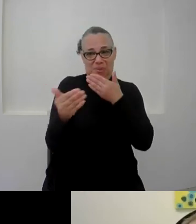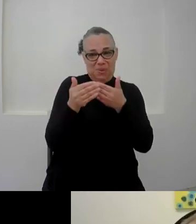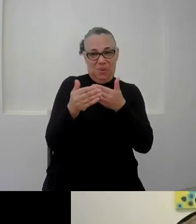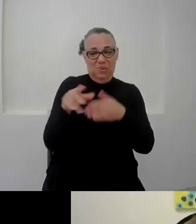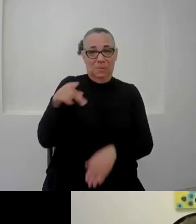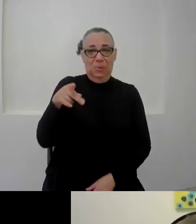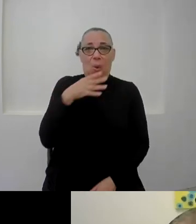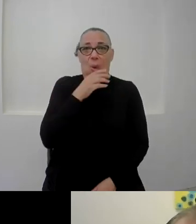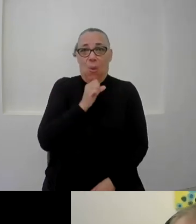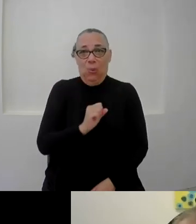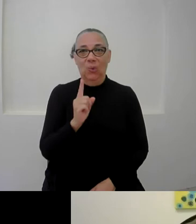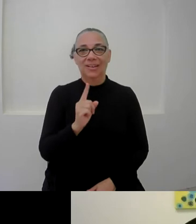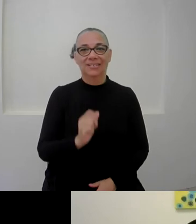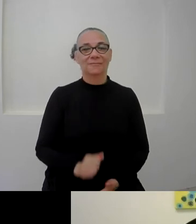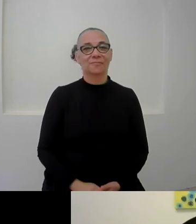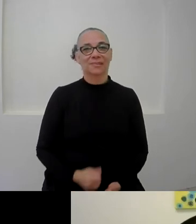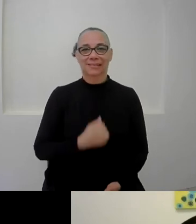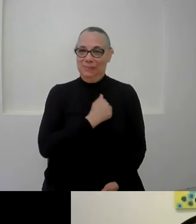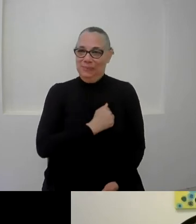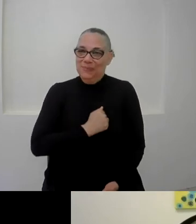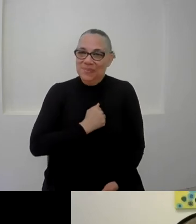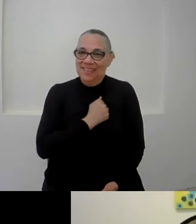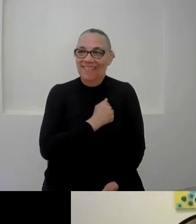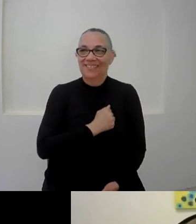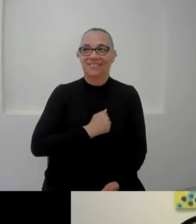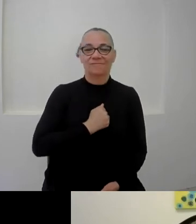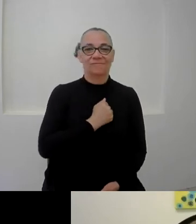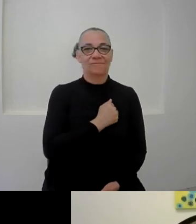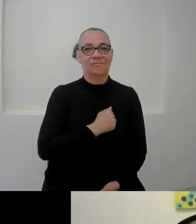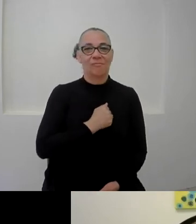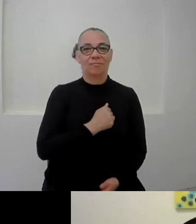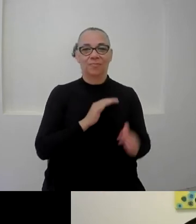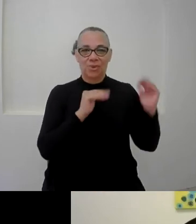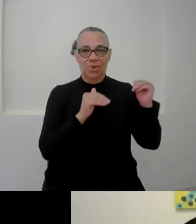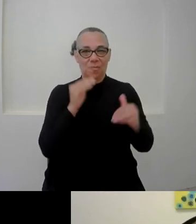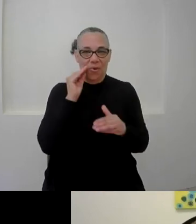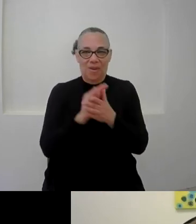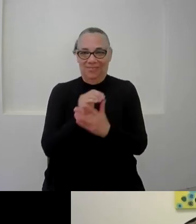So apologies, and I hope my wife's not watching.